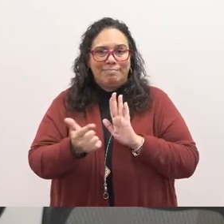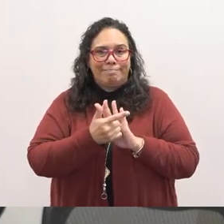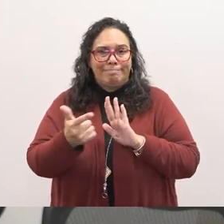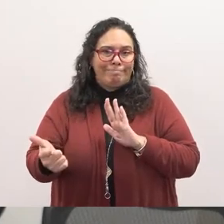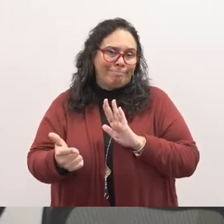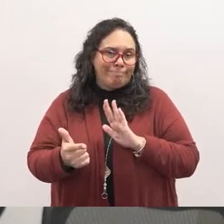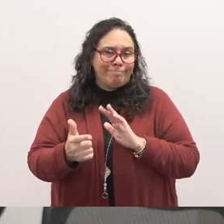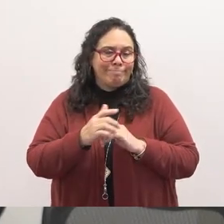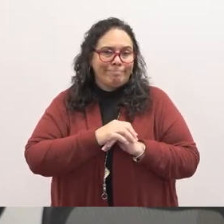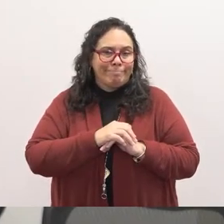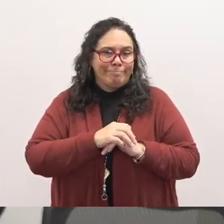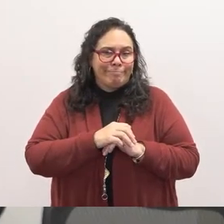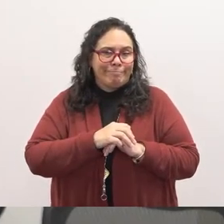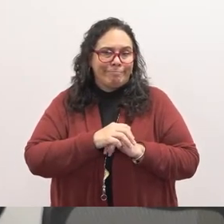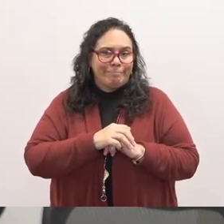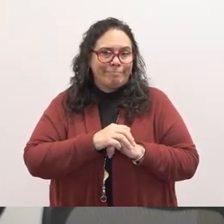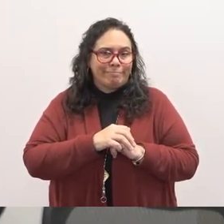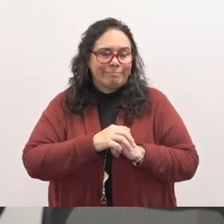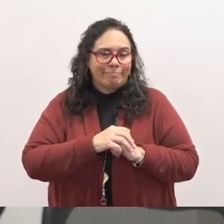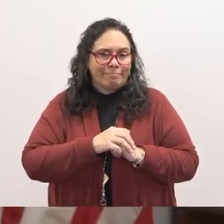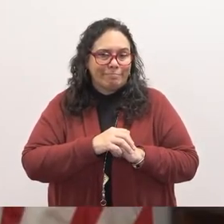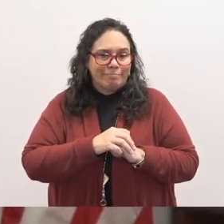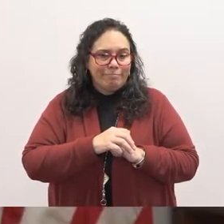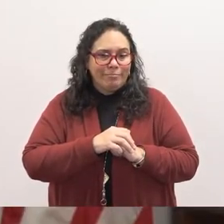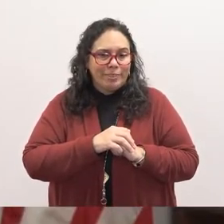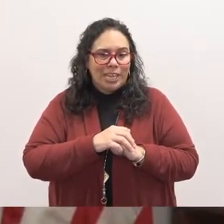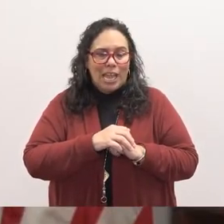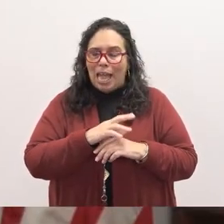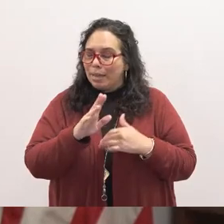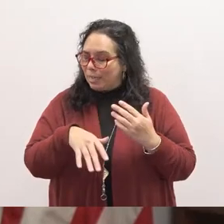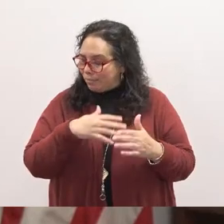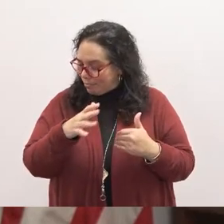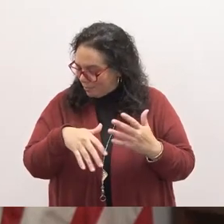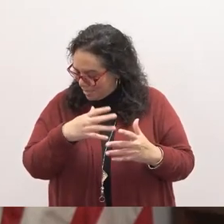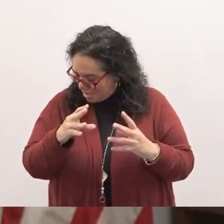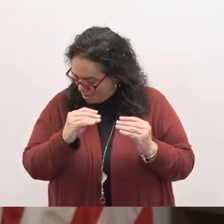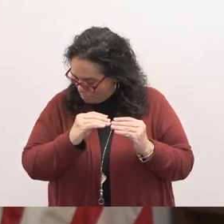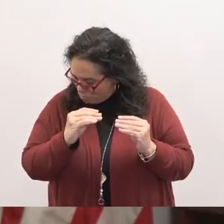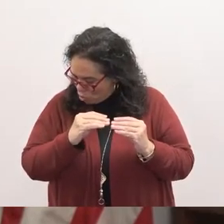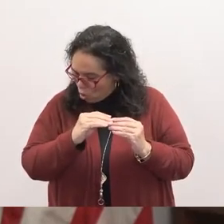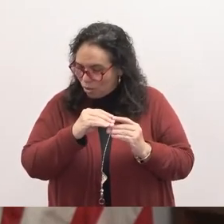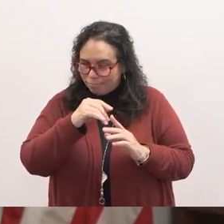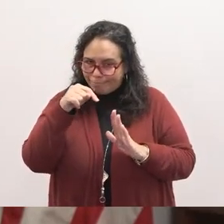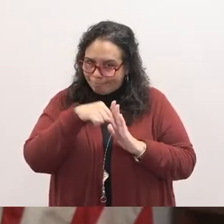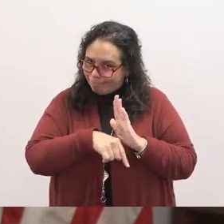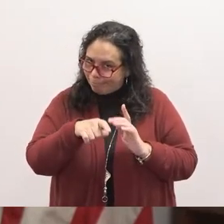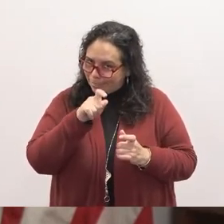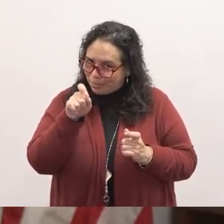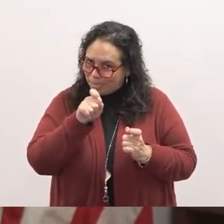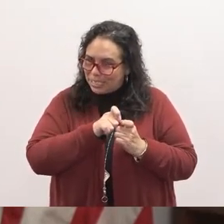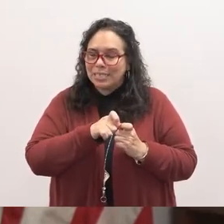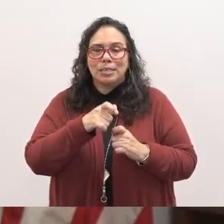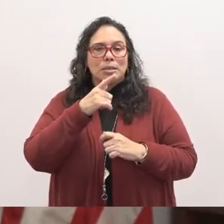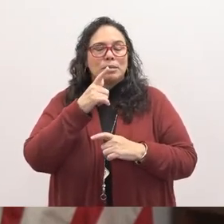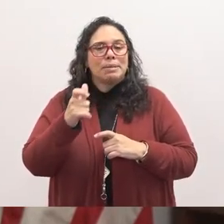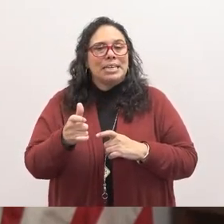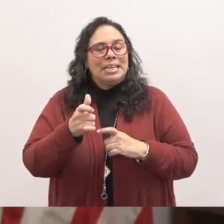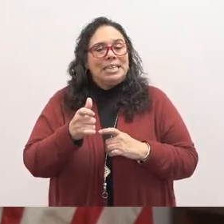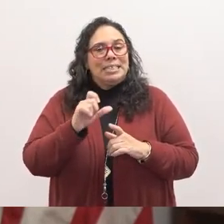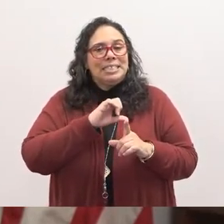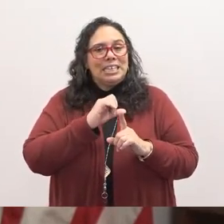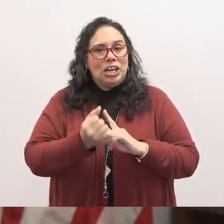not noticed. So I'm going to keep rolling with it, Wayne. I'm going to even be more specific. Yeah. Because these are scenarios that we have to